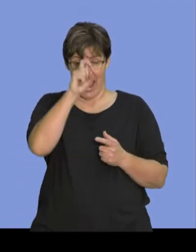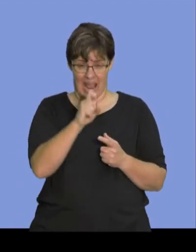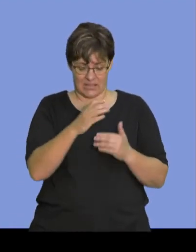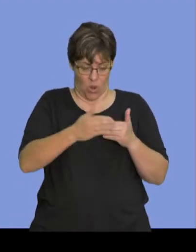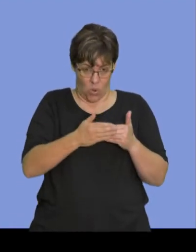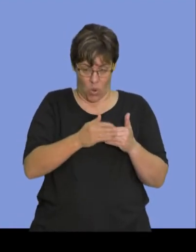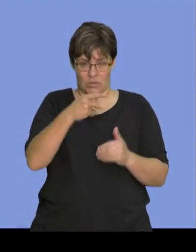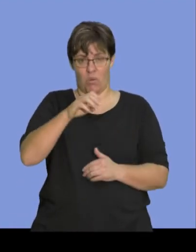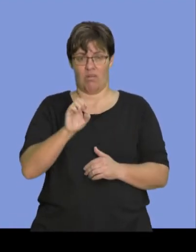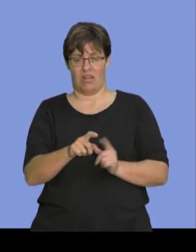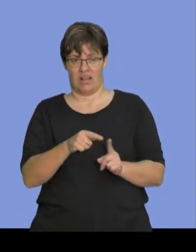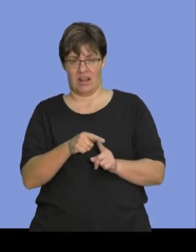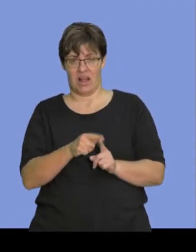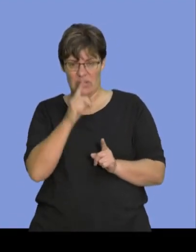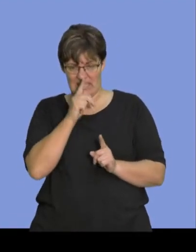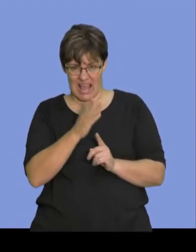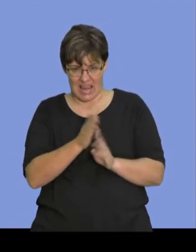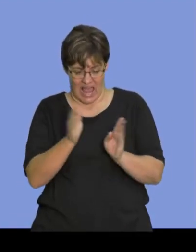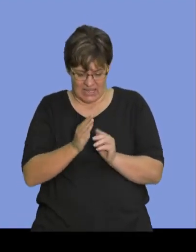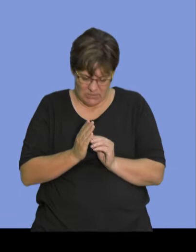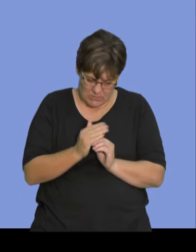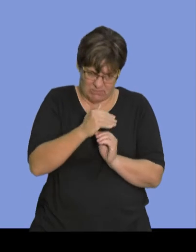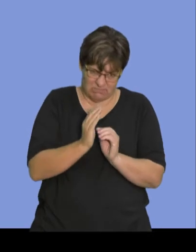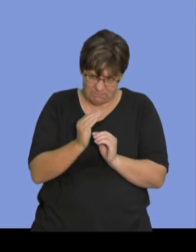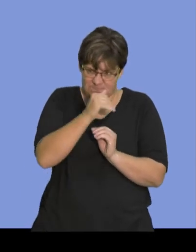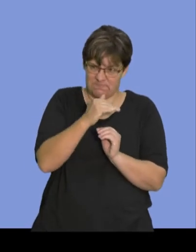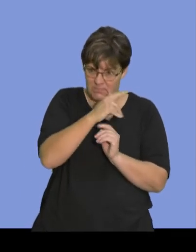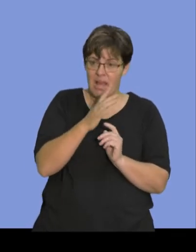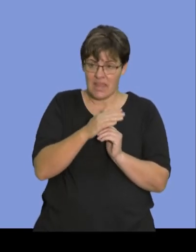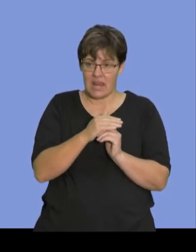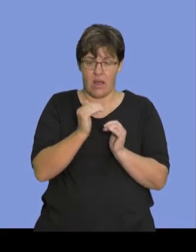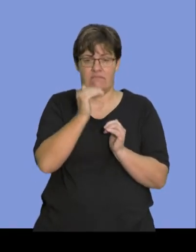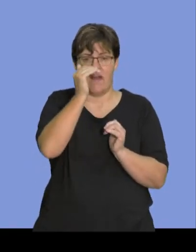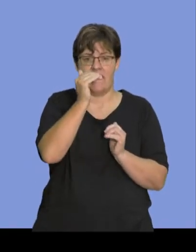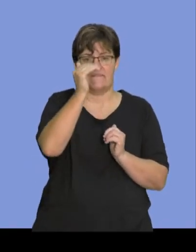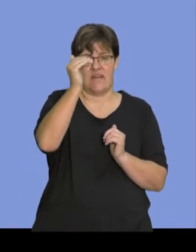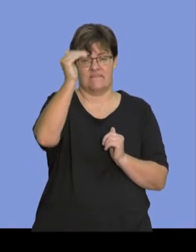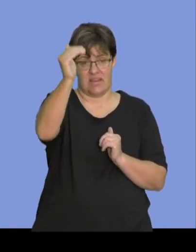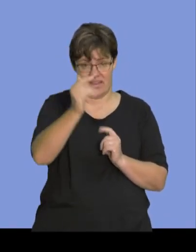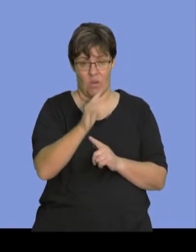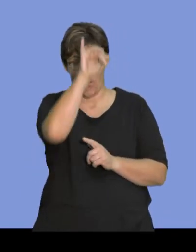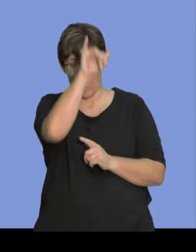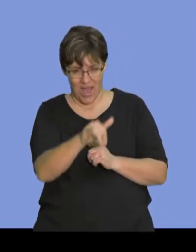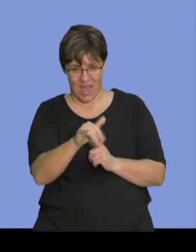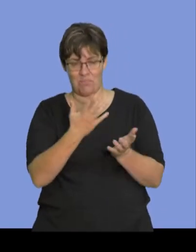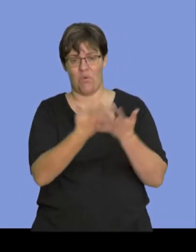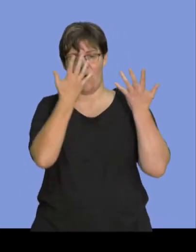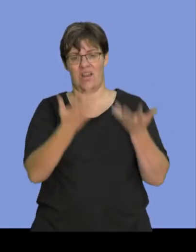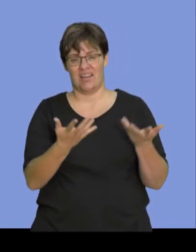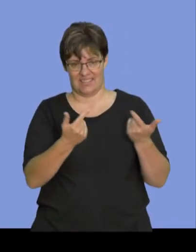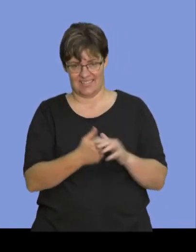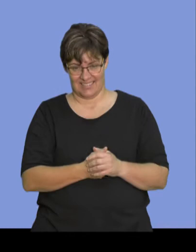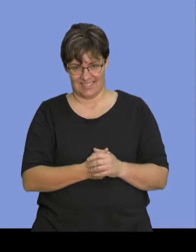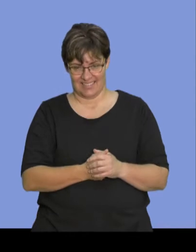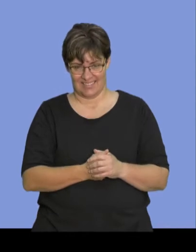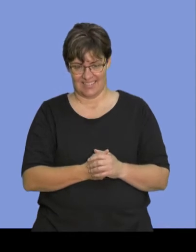the poles, of which if you look at the density of the magnetic field lines, it shows that it's higher.